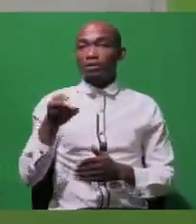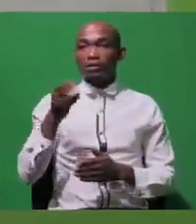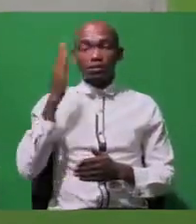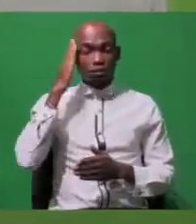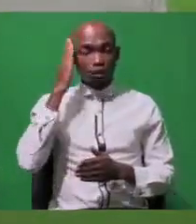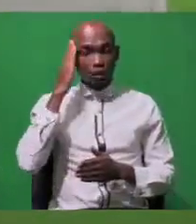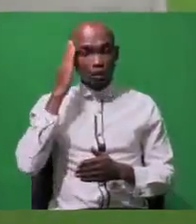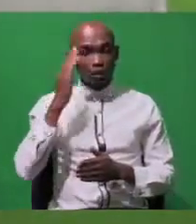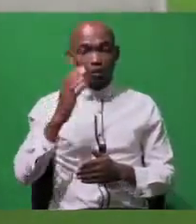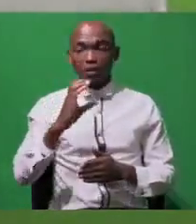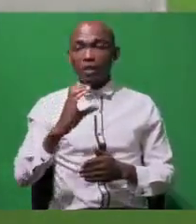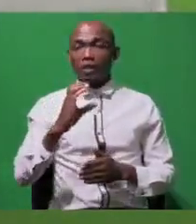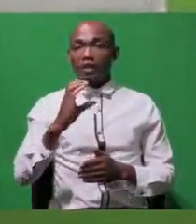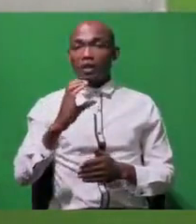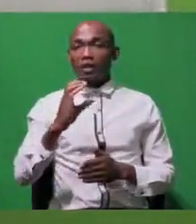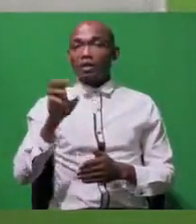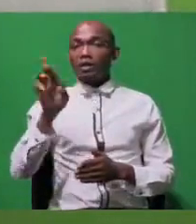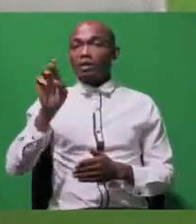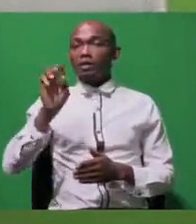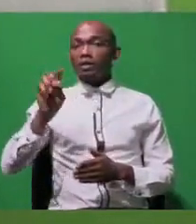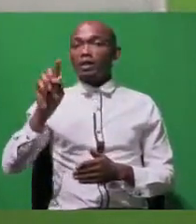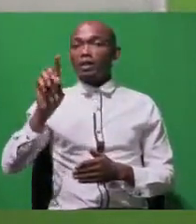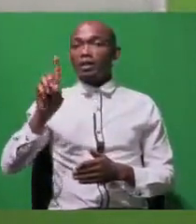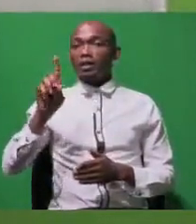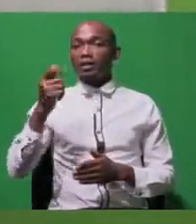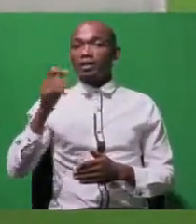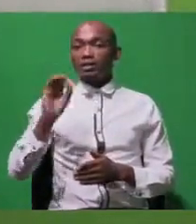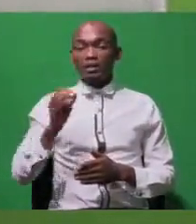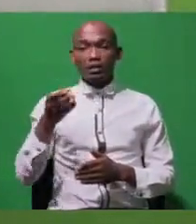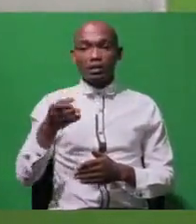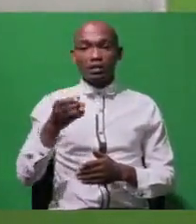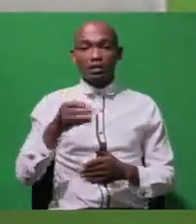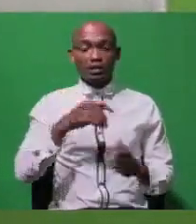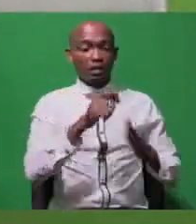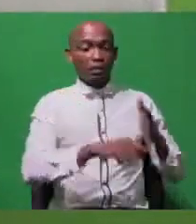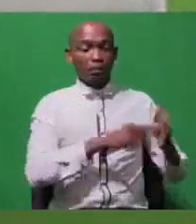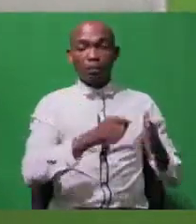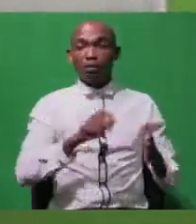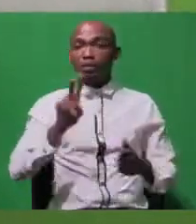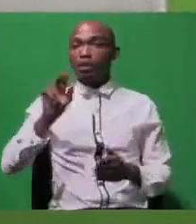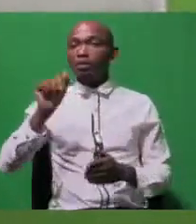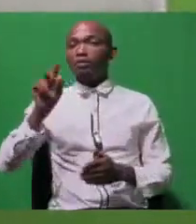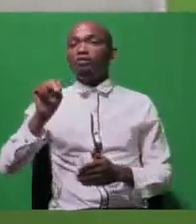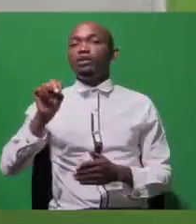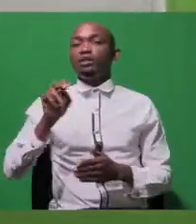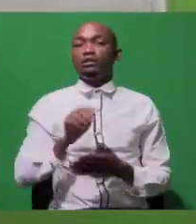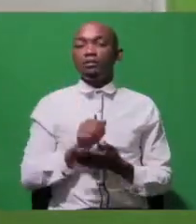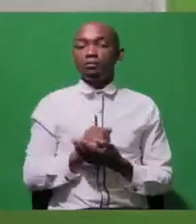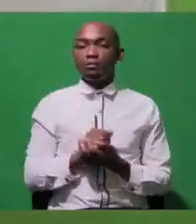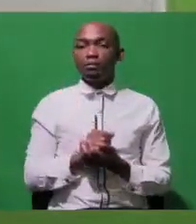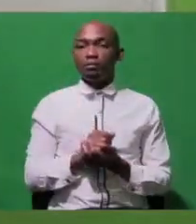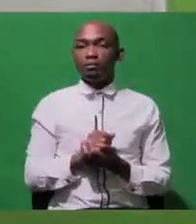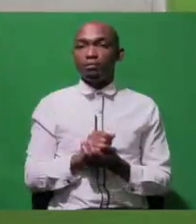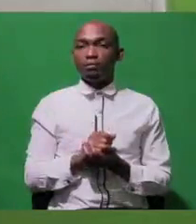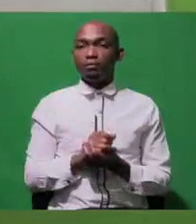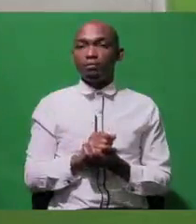credit side. Come here and say that motor van. Motor